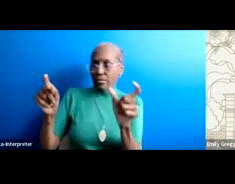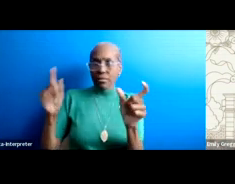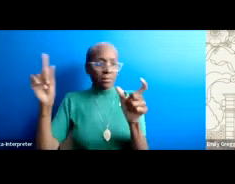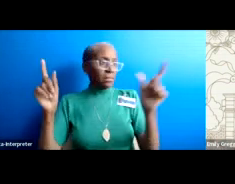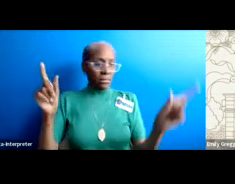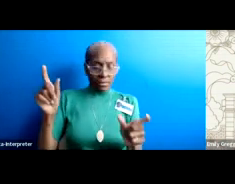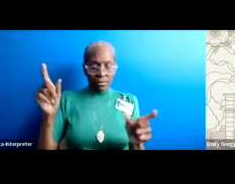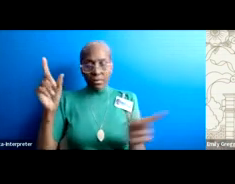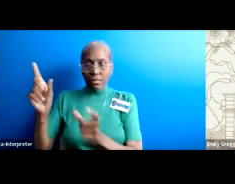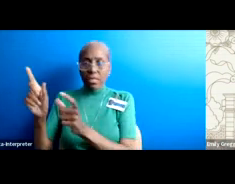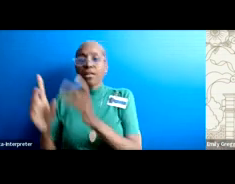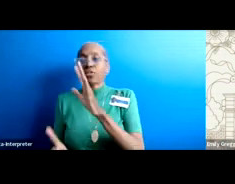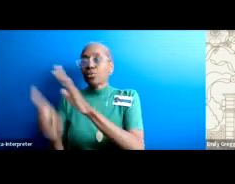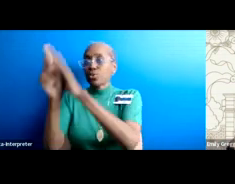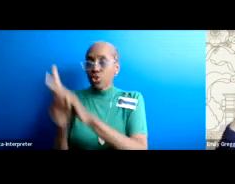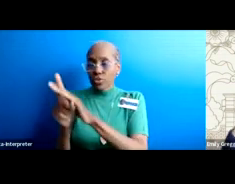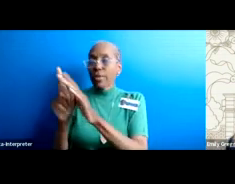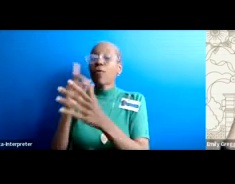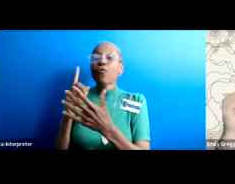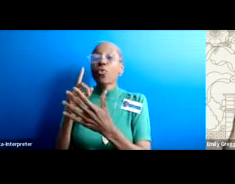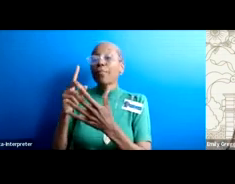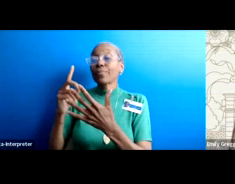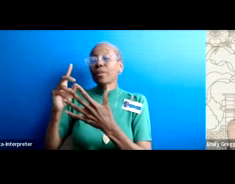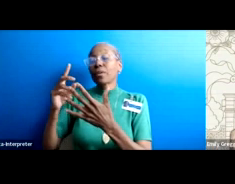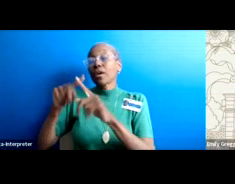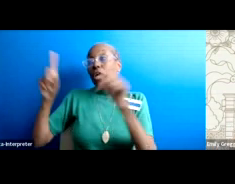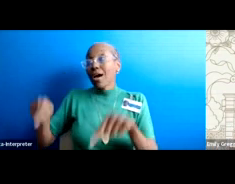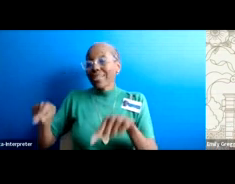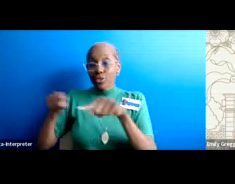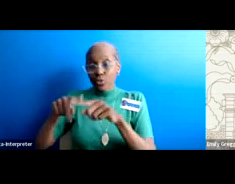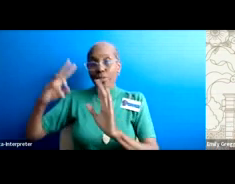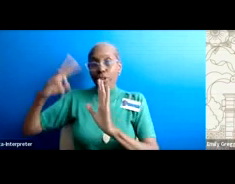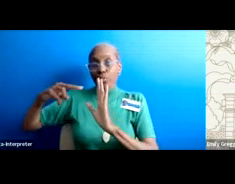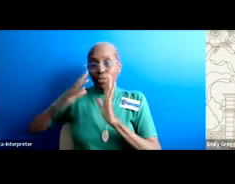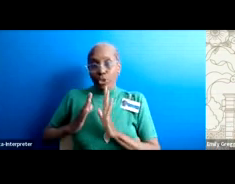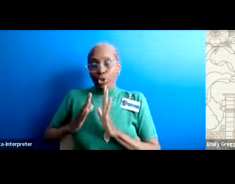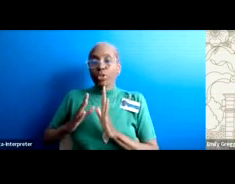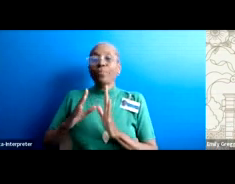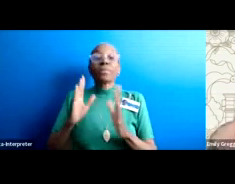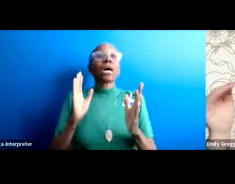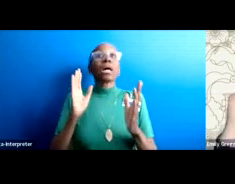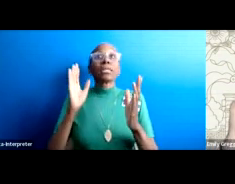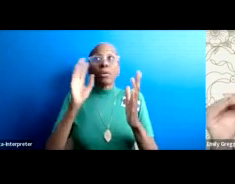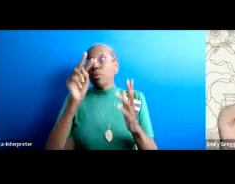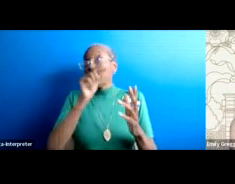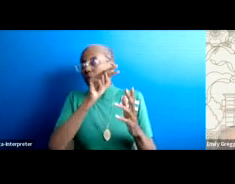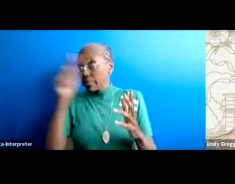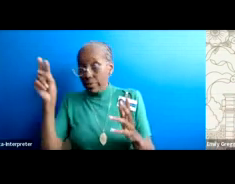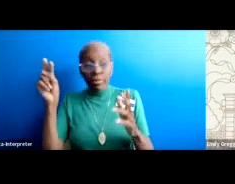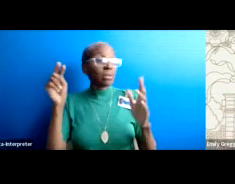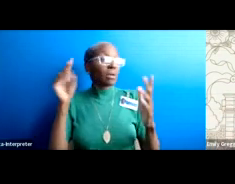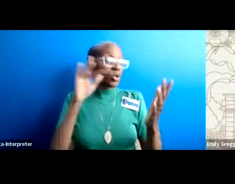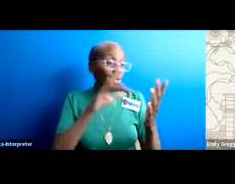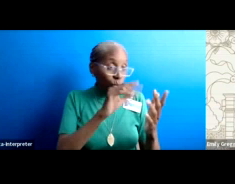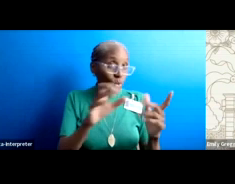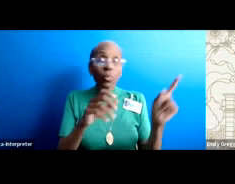so that it shows up properly to a screen reader, and that anyone using a tool will hit those headings and be